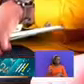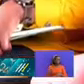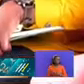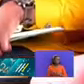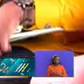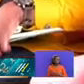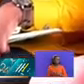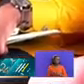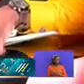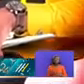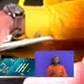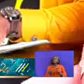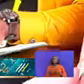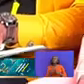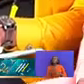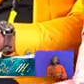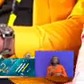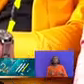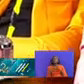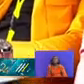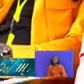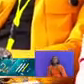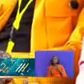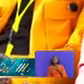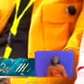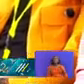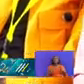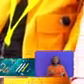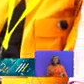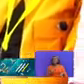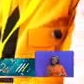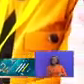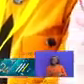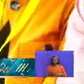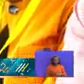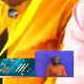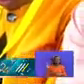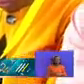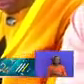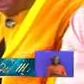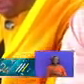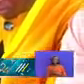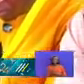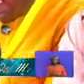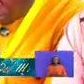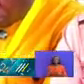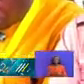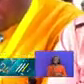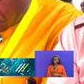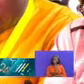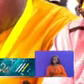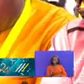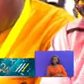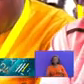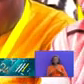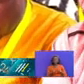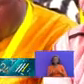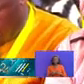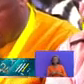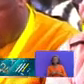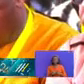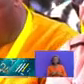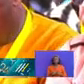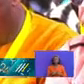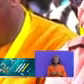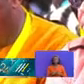pastor people see you as a hater the Bible says they were the days of rebelliousness look at our day